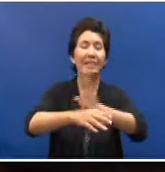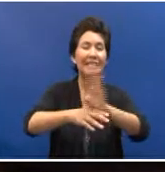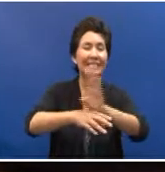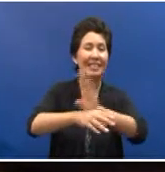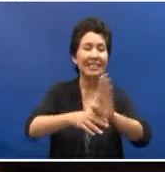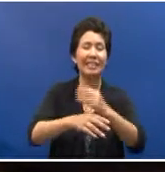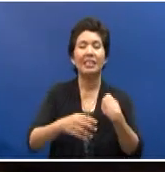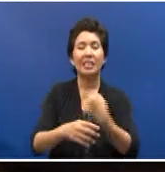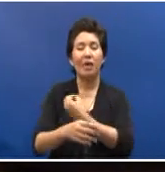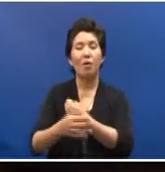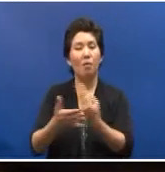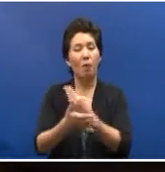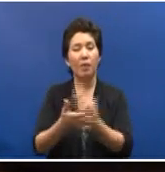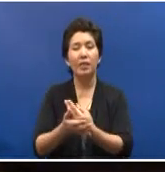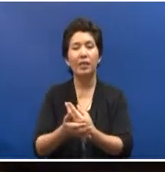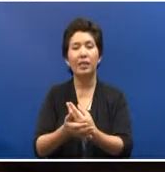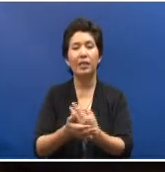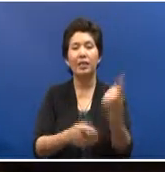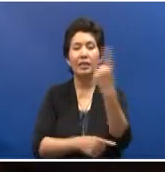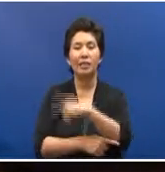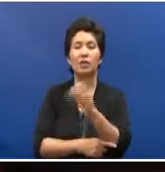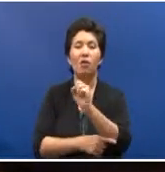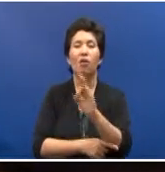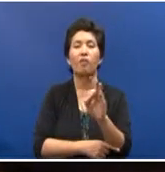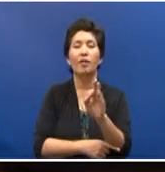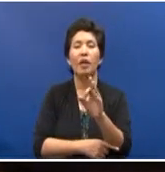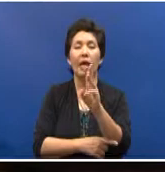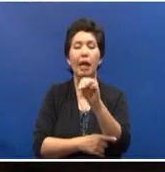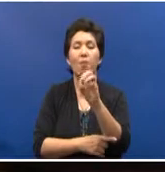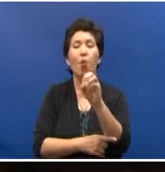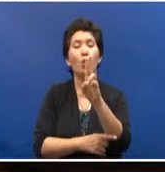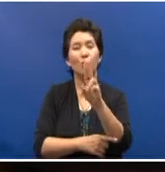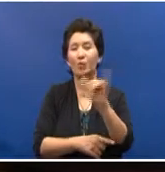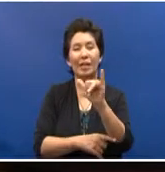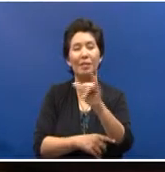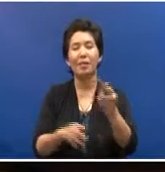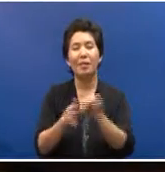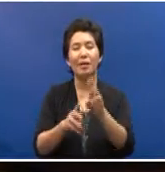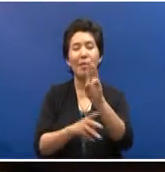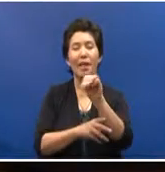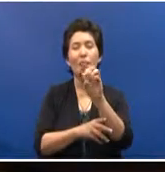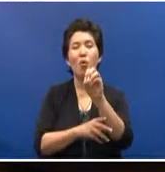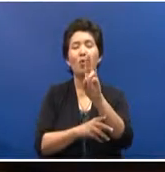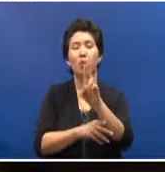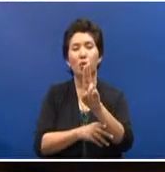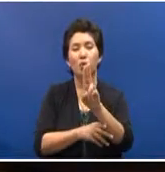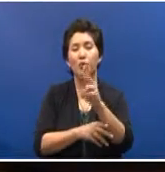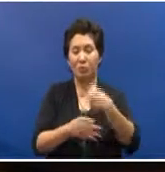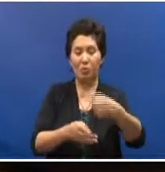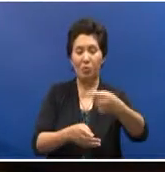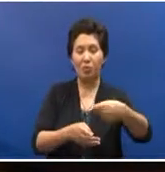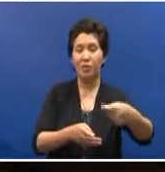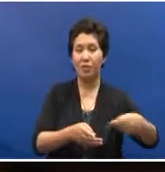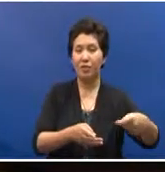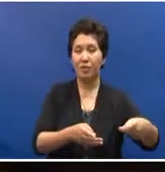if in our modern days we have the concepts of MOU, right? Okay, we need to have the memorandum of agreement. Okay,